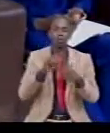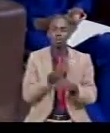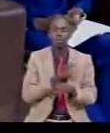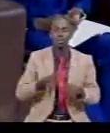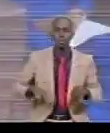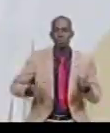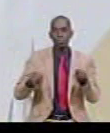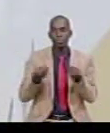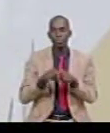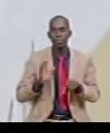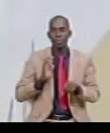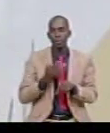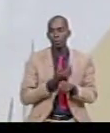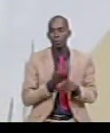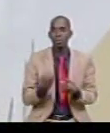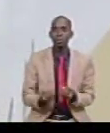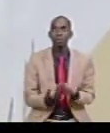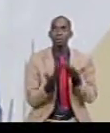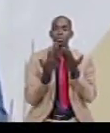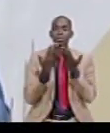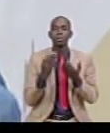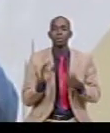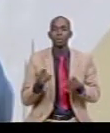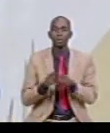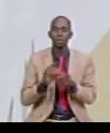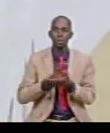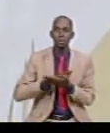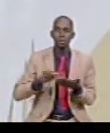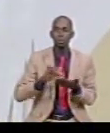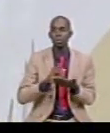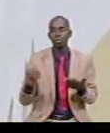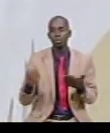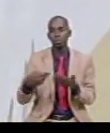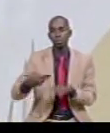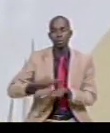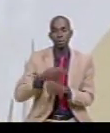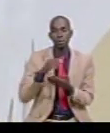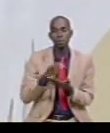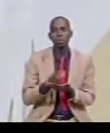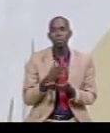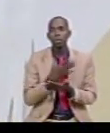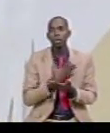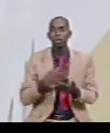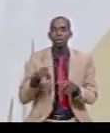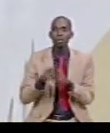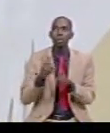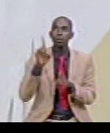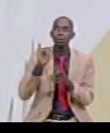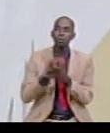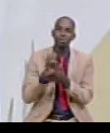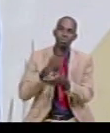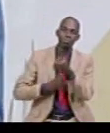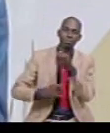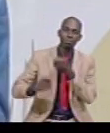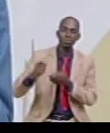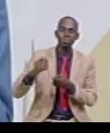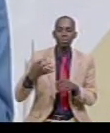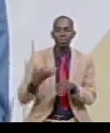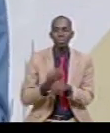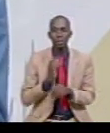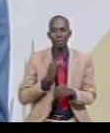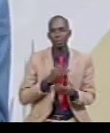lamb, our sacrifice, the one that took our place. And the relationship between